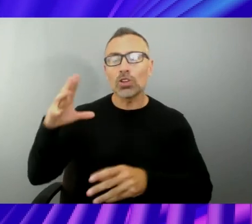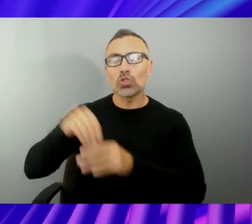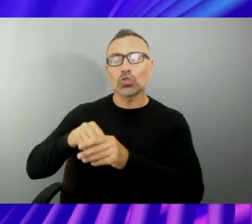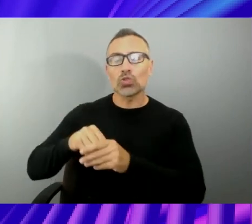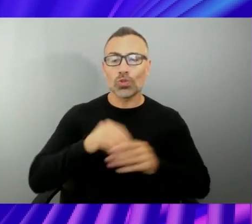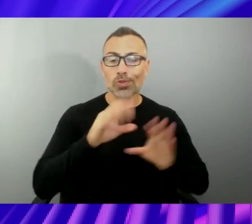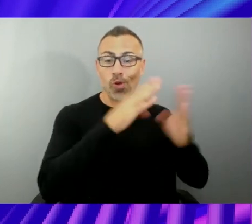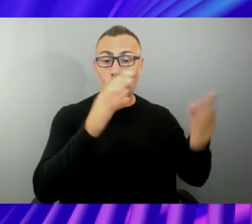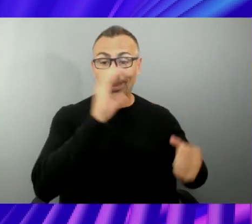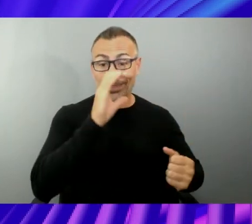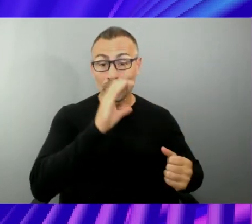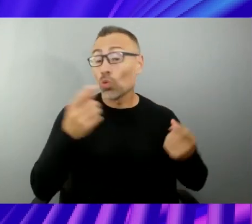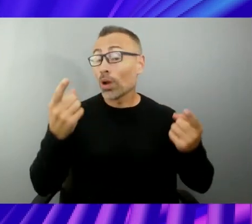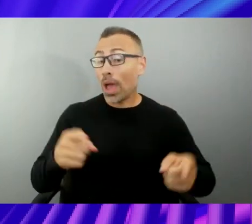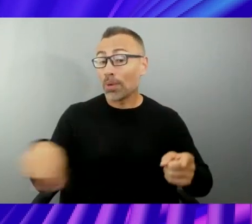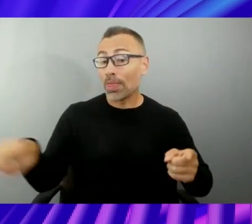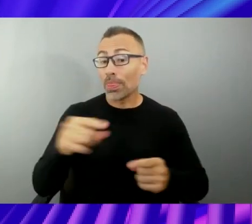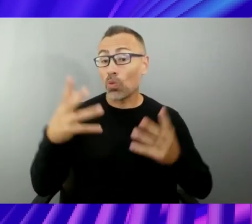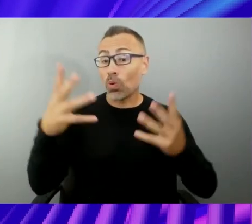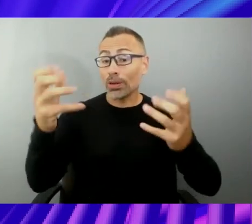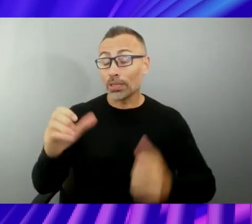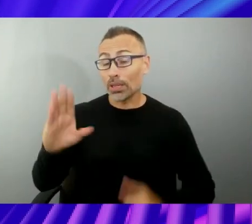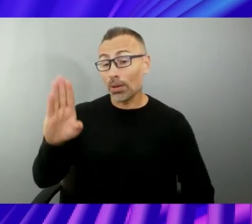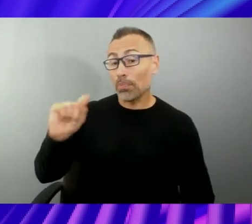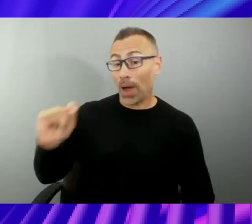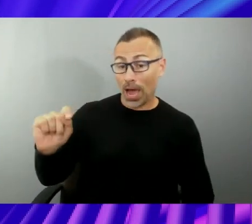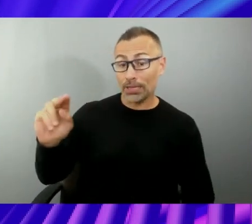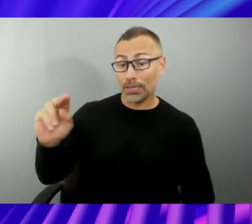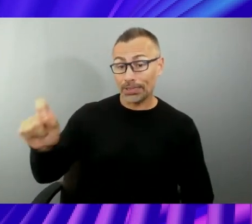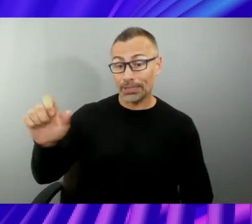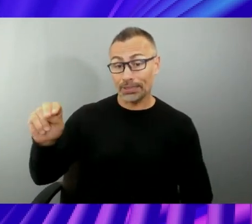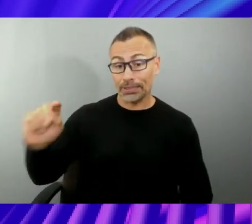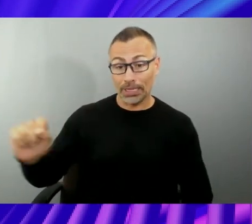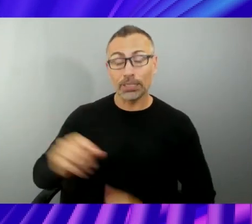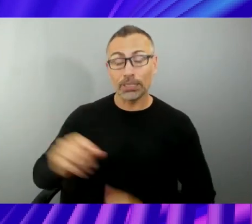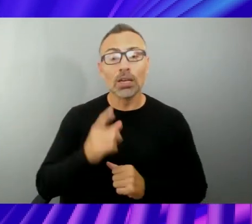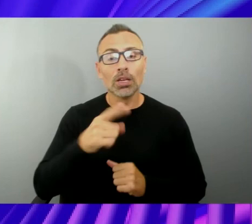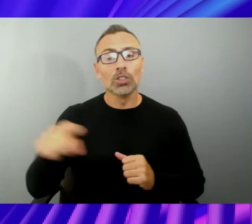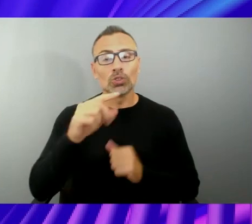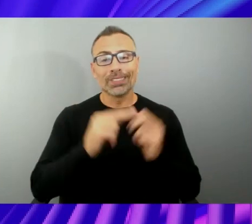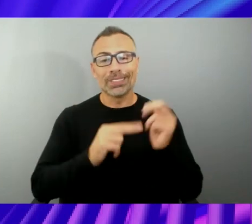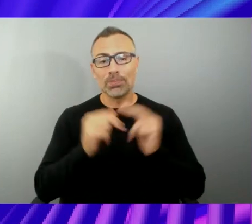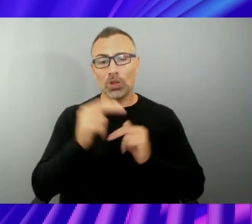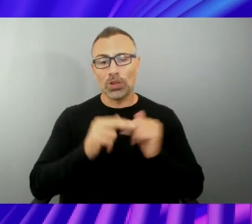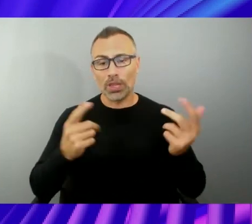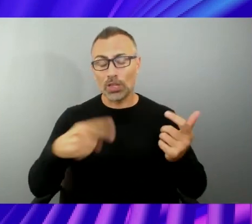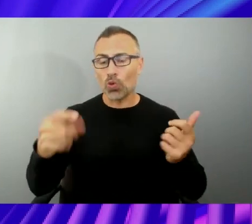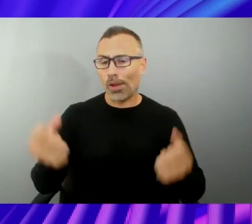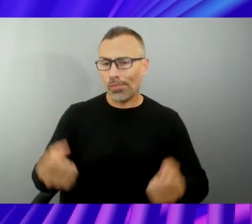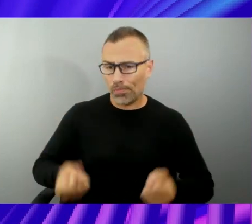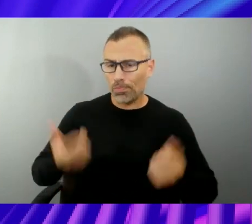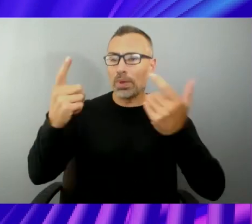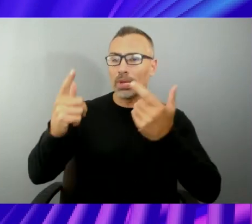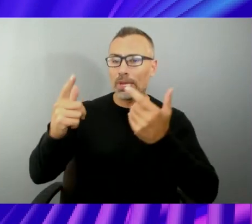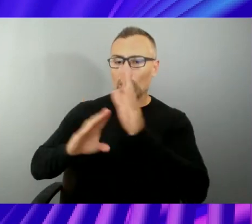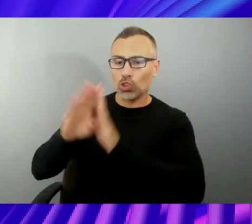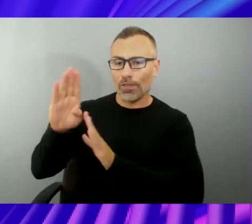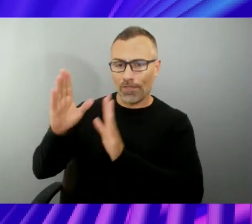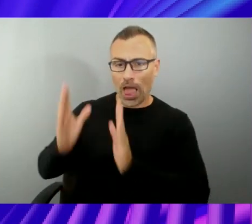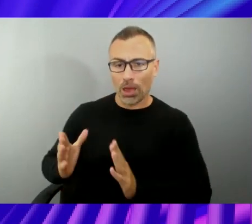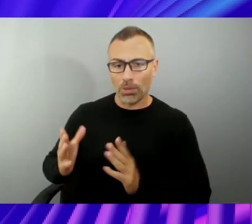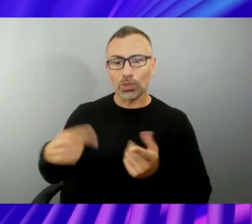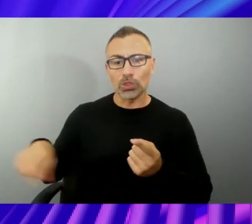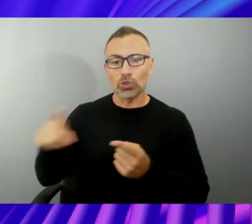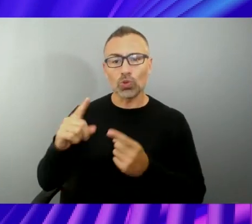partner. I mean, they are also building, and they have. We have a vibrant developers yeah. who are basically building net